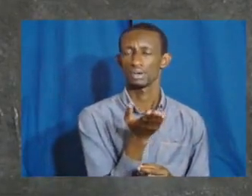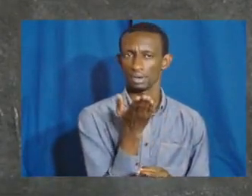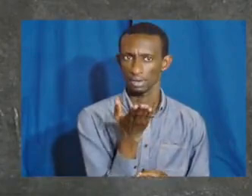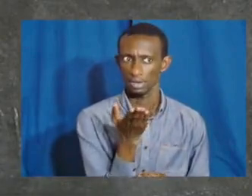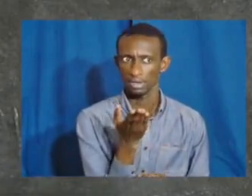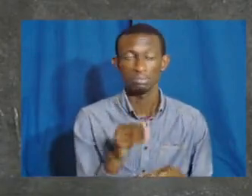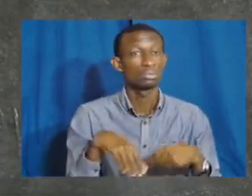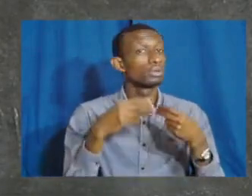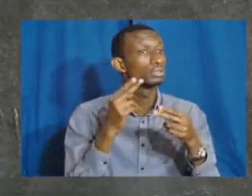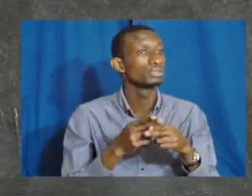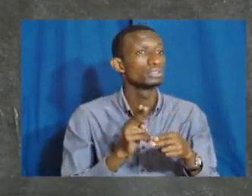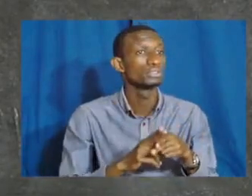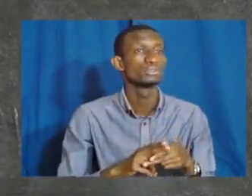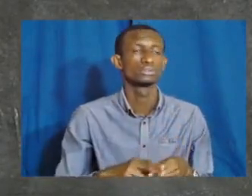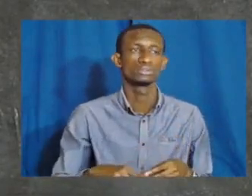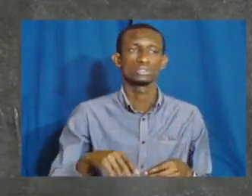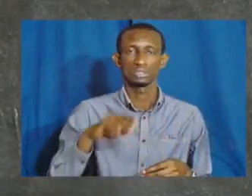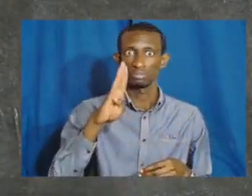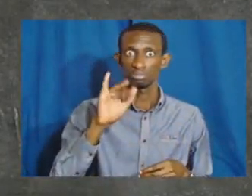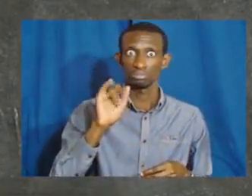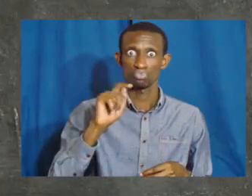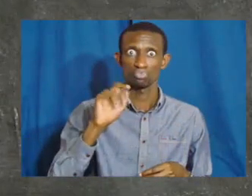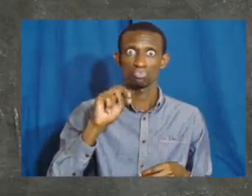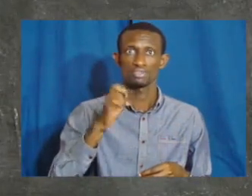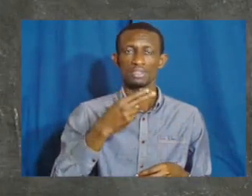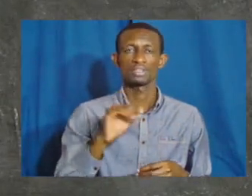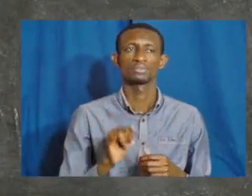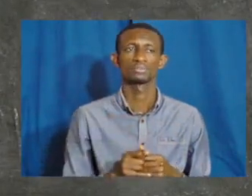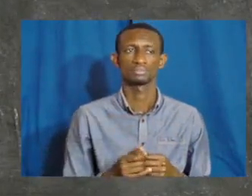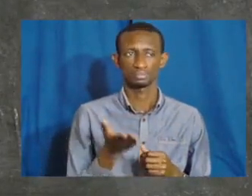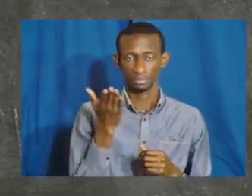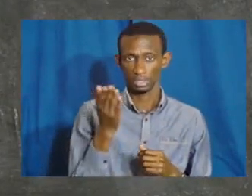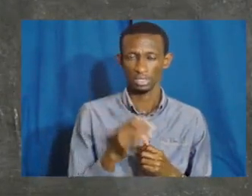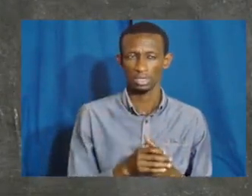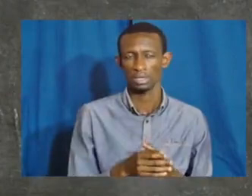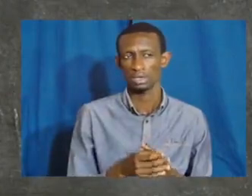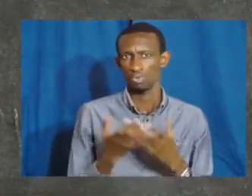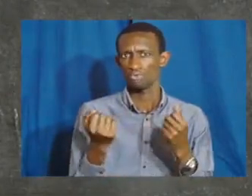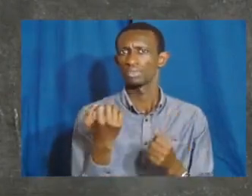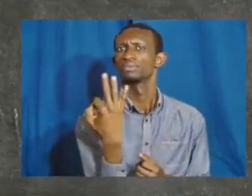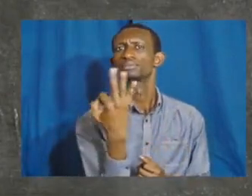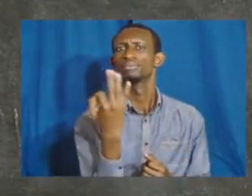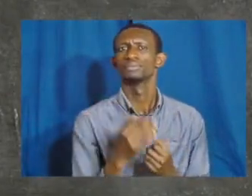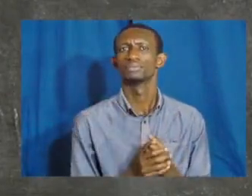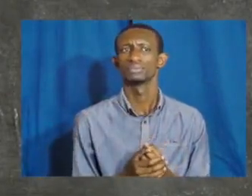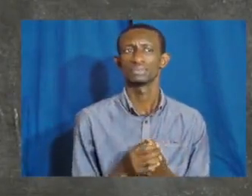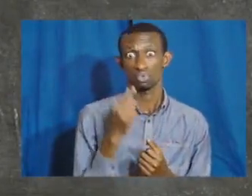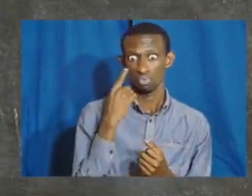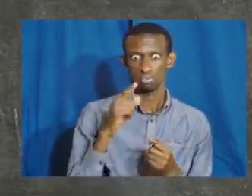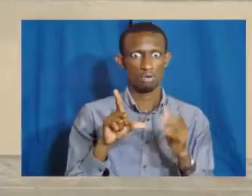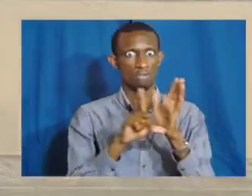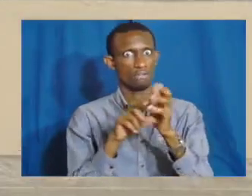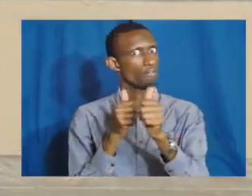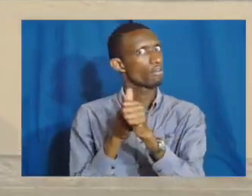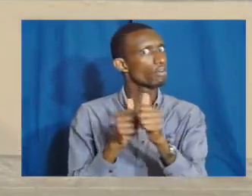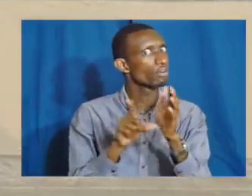be butane, that is the parent alkane. So this one will be, now you have 3, so according the rules, if